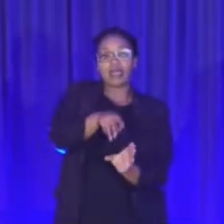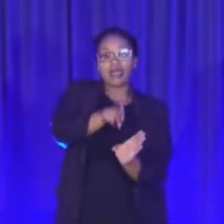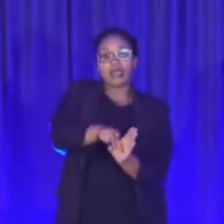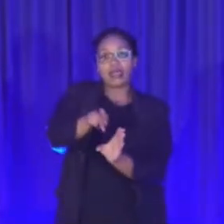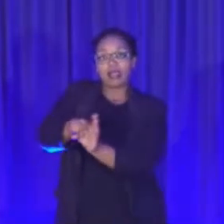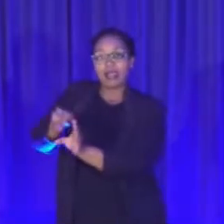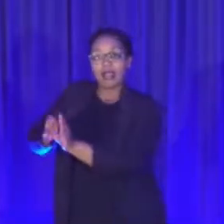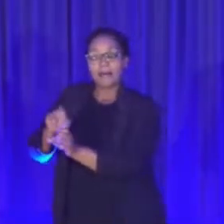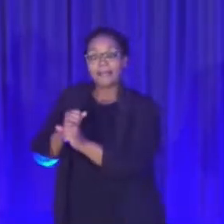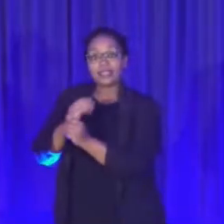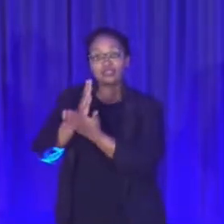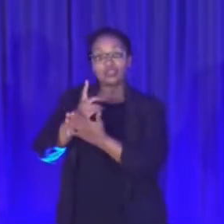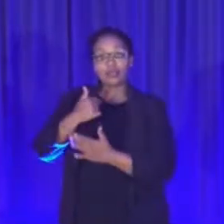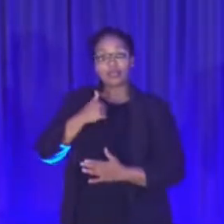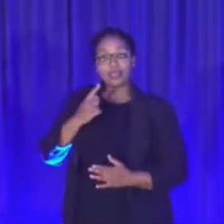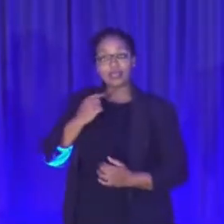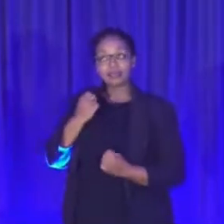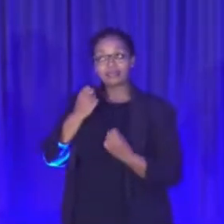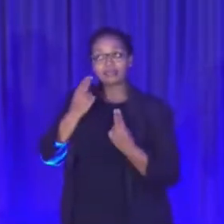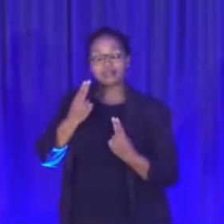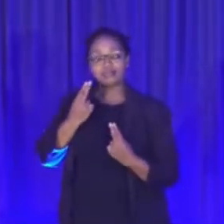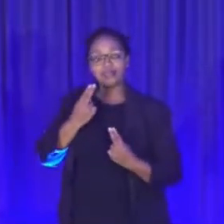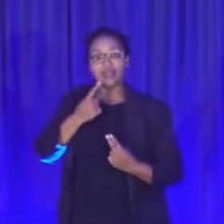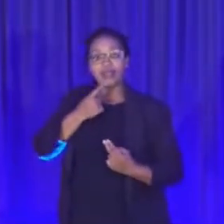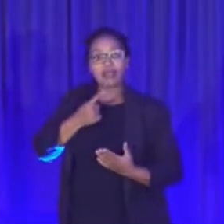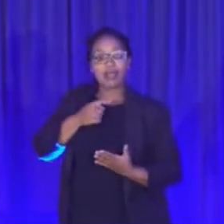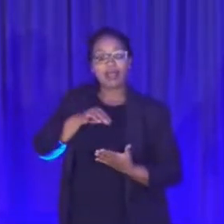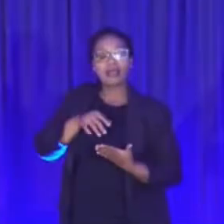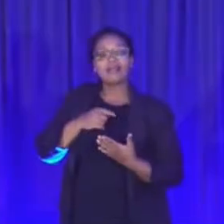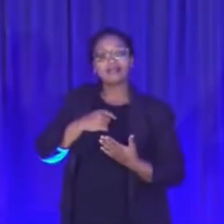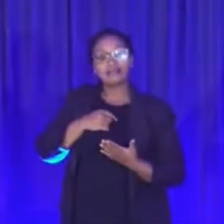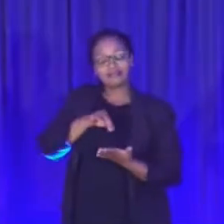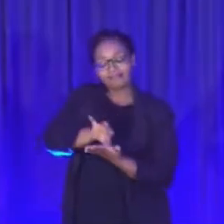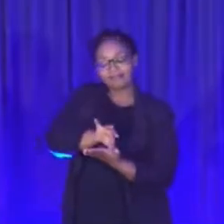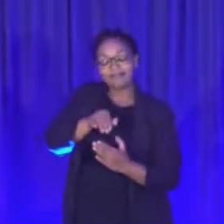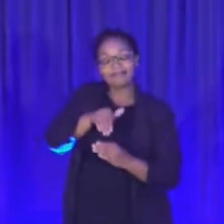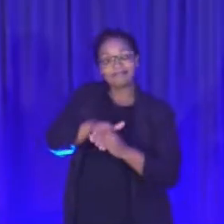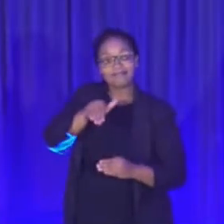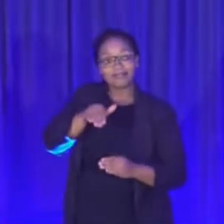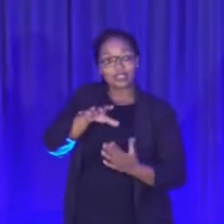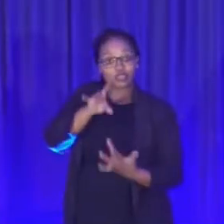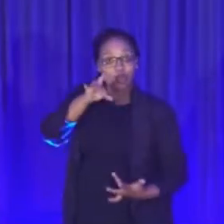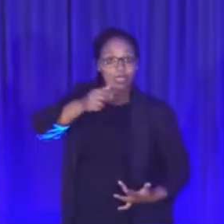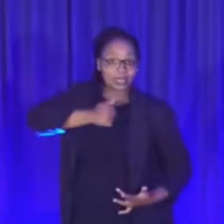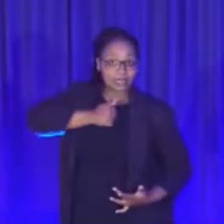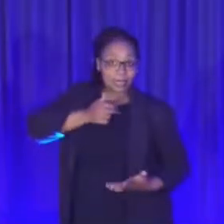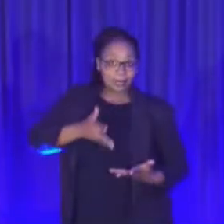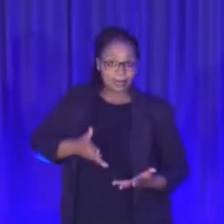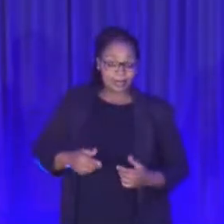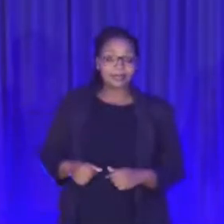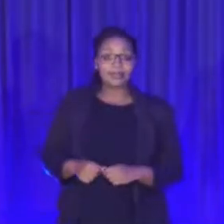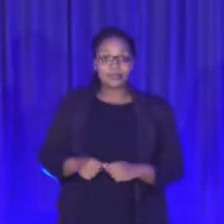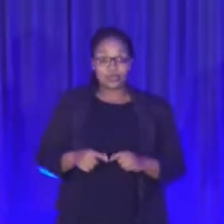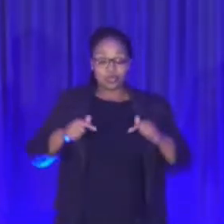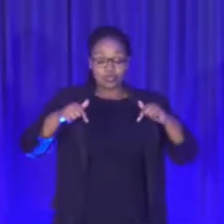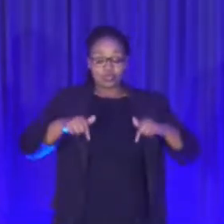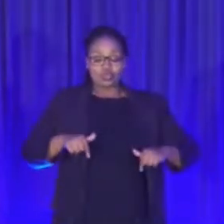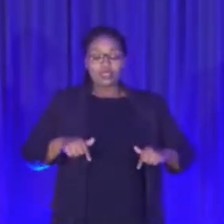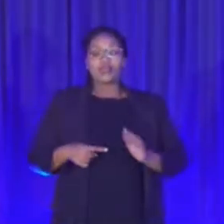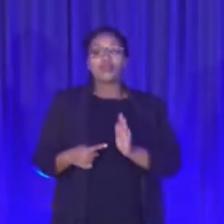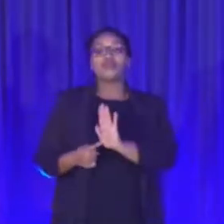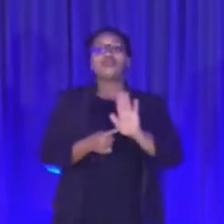ballot. So today, we revealed the reveal of the logo and tagline